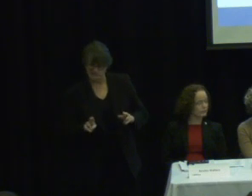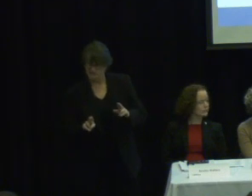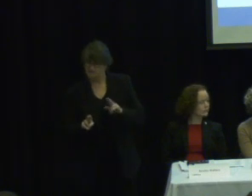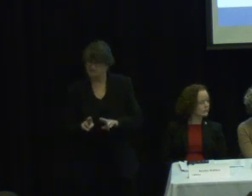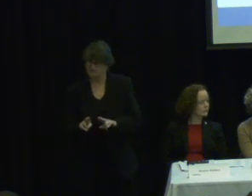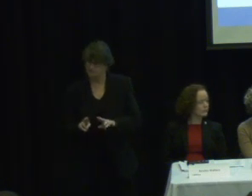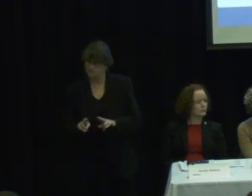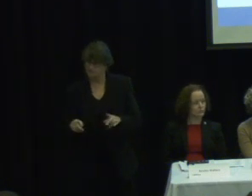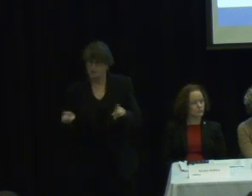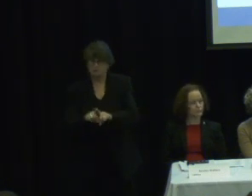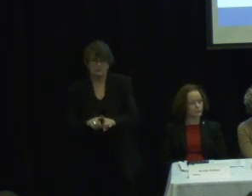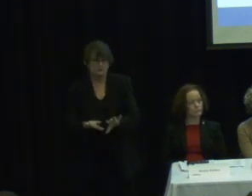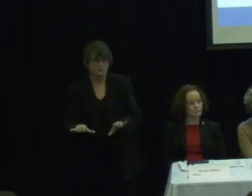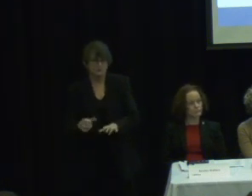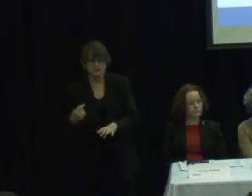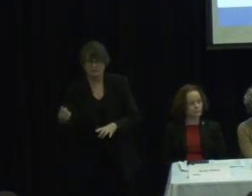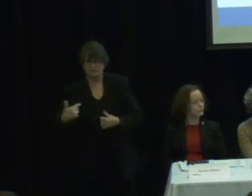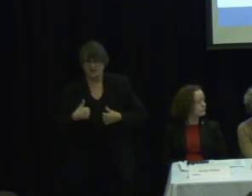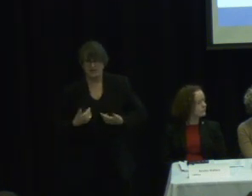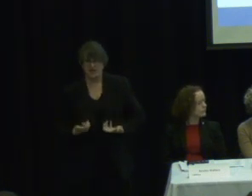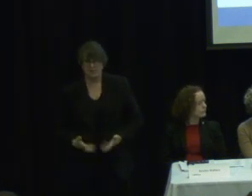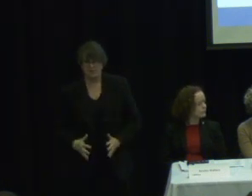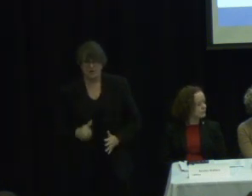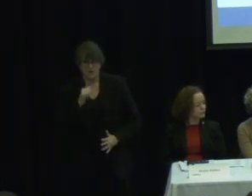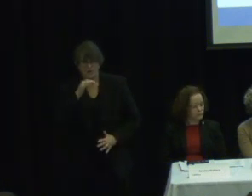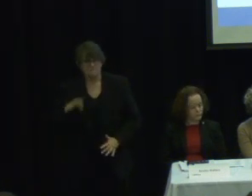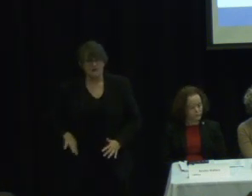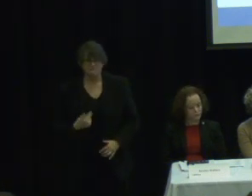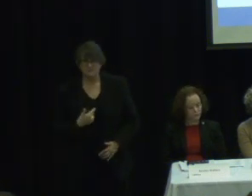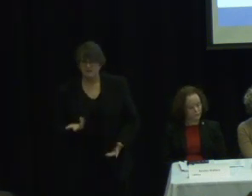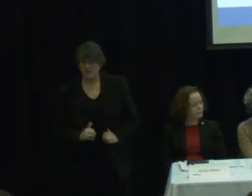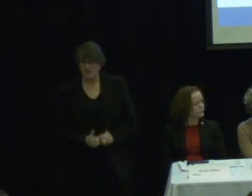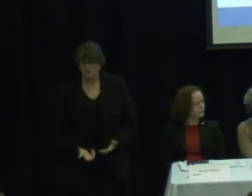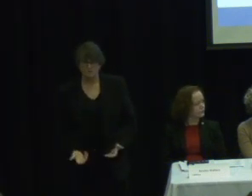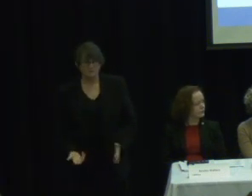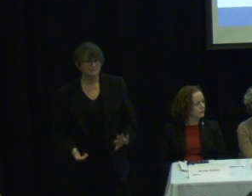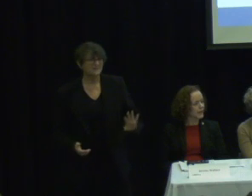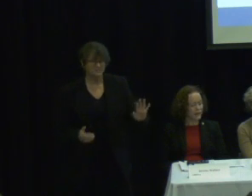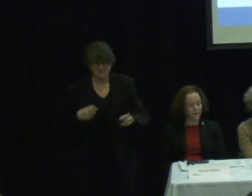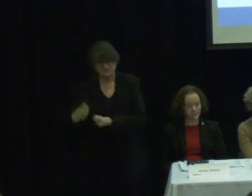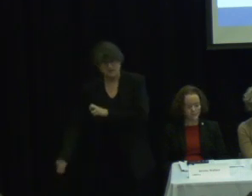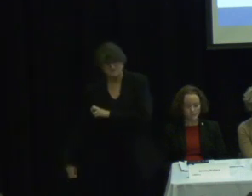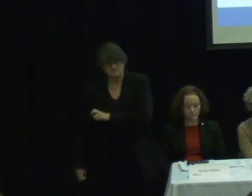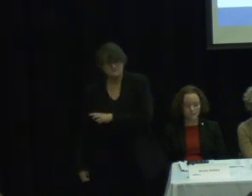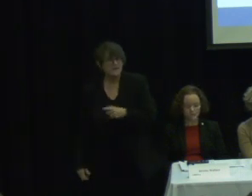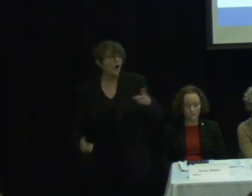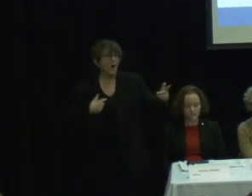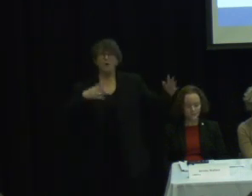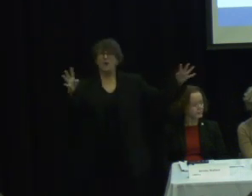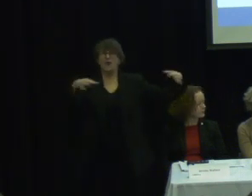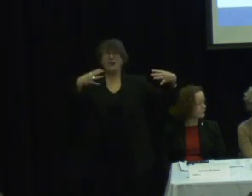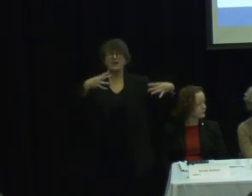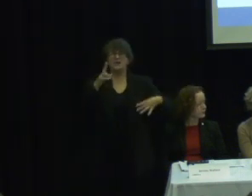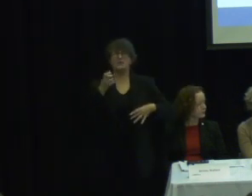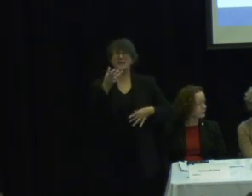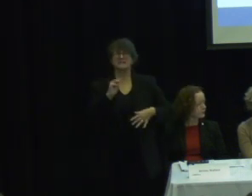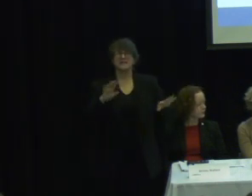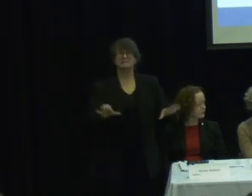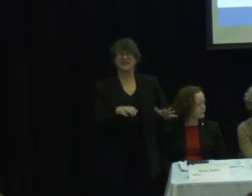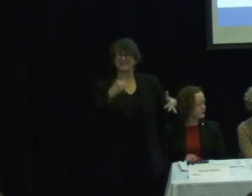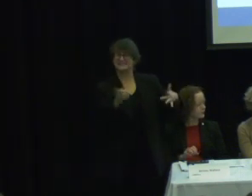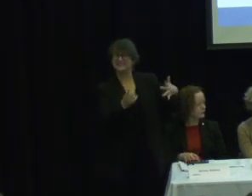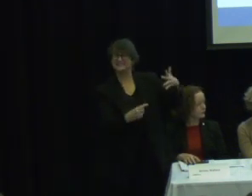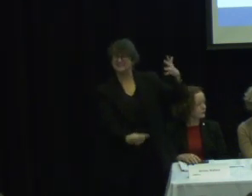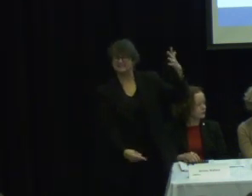tough assignment, and it's not as pleasant and as simple as saying, look at all the great things we're doing. It is a personal transformation. We're